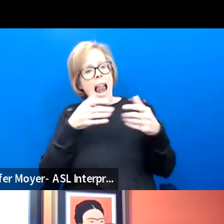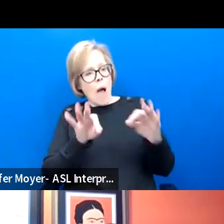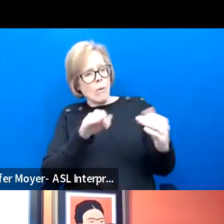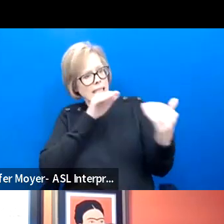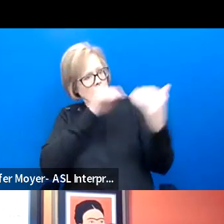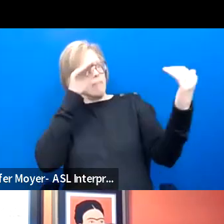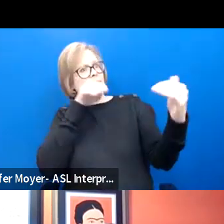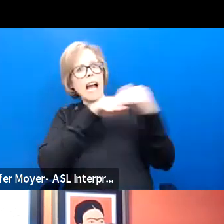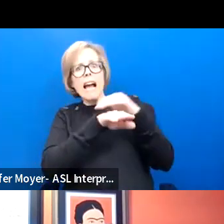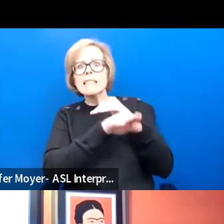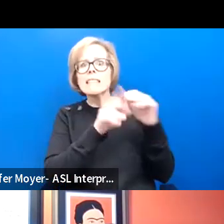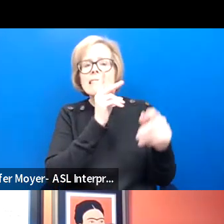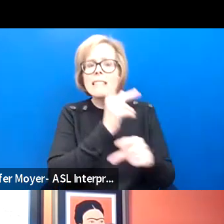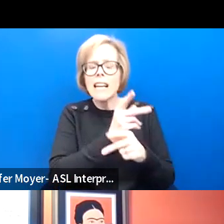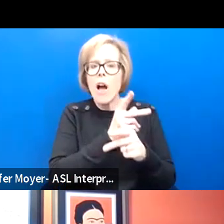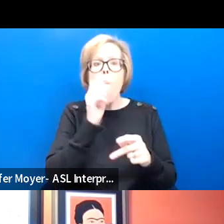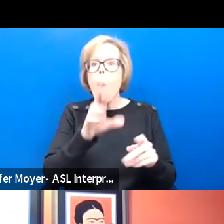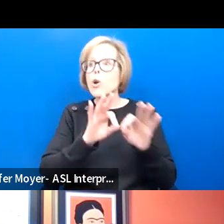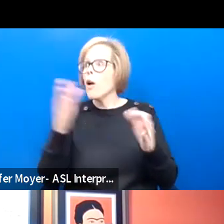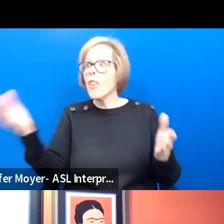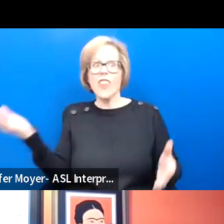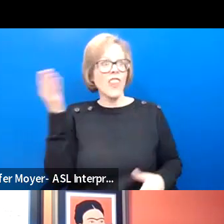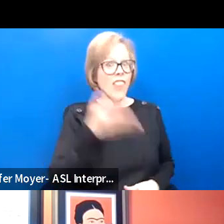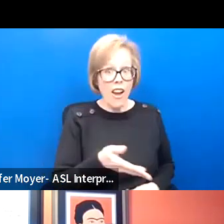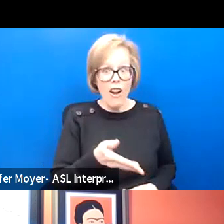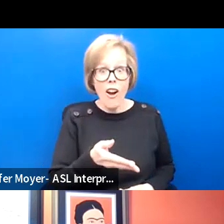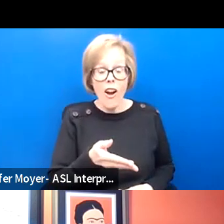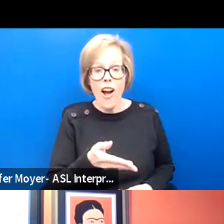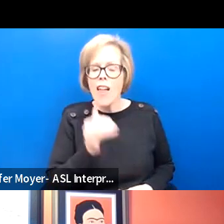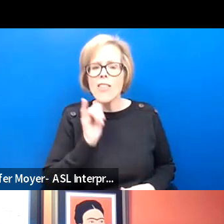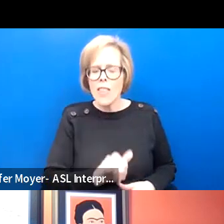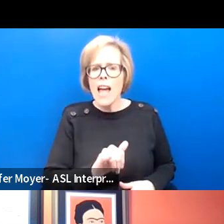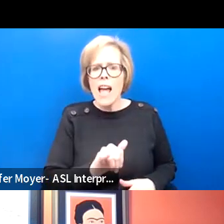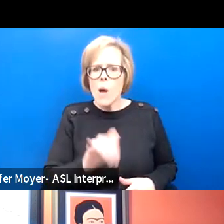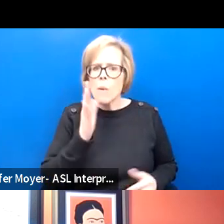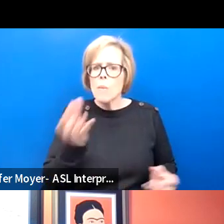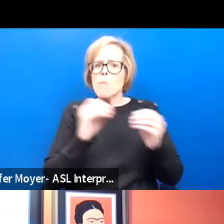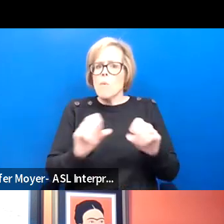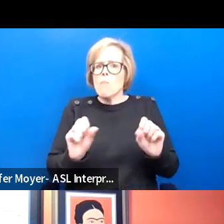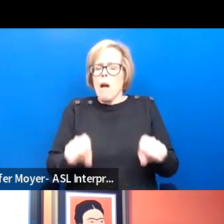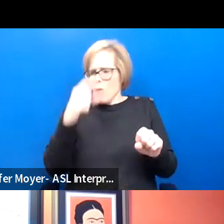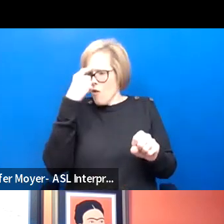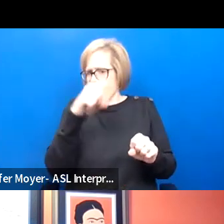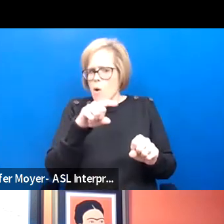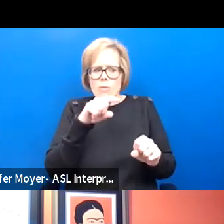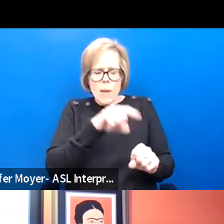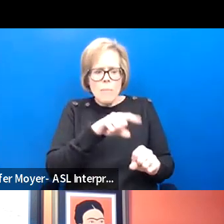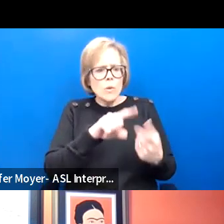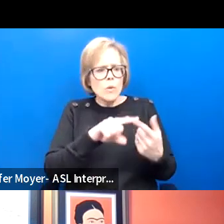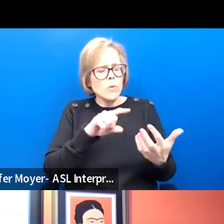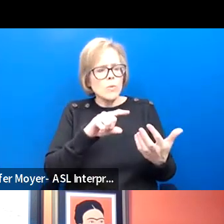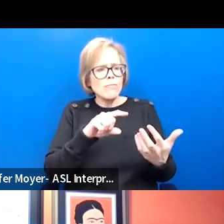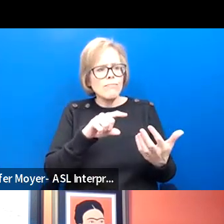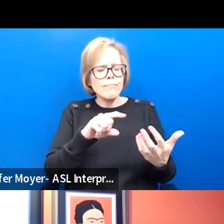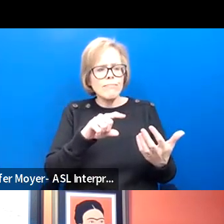interpreter present, that would become a lot more possible for them to then, you know, come to some sort